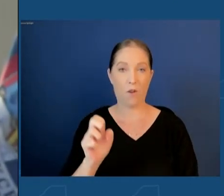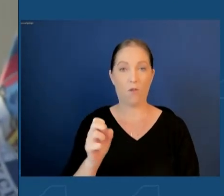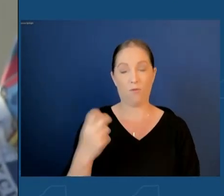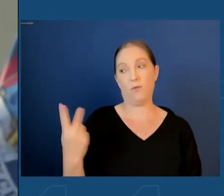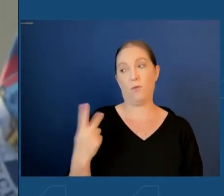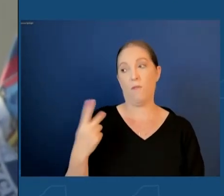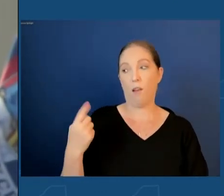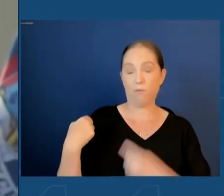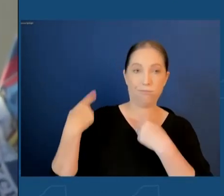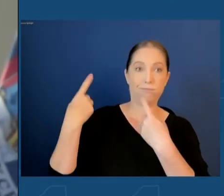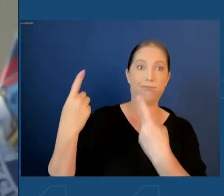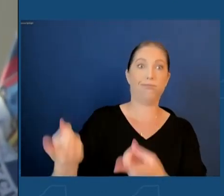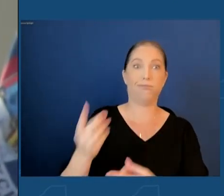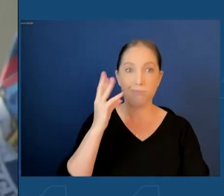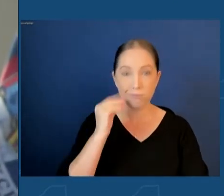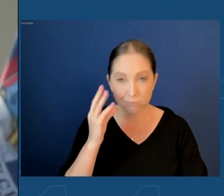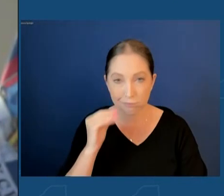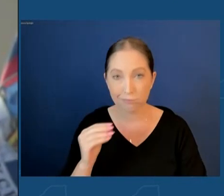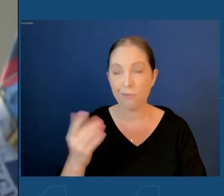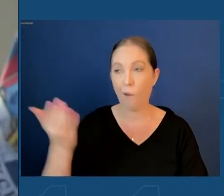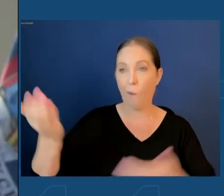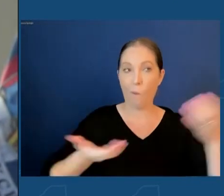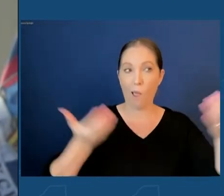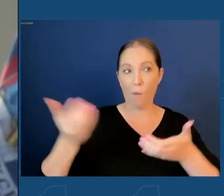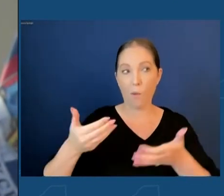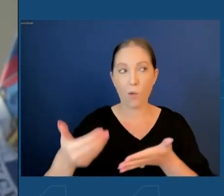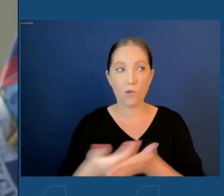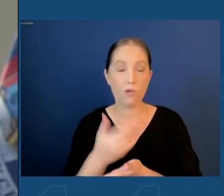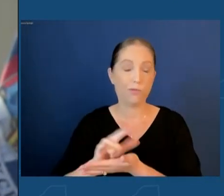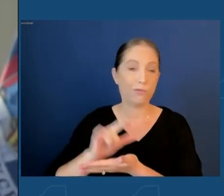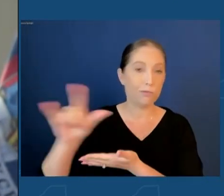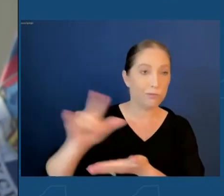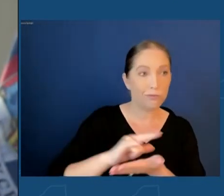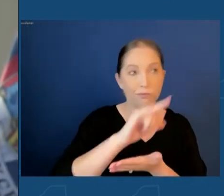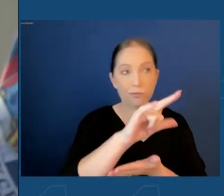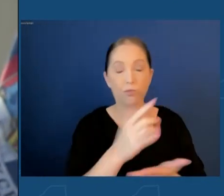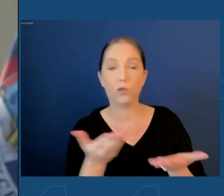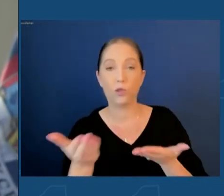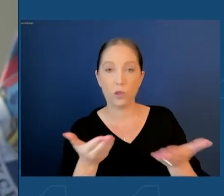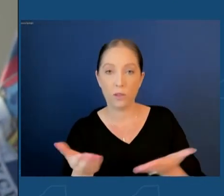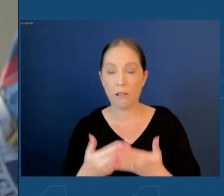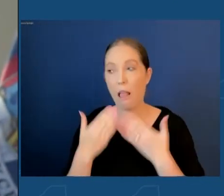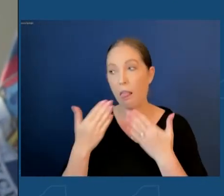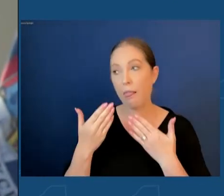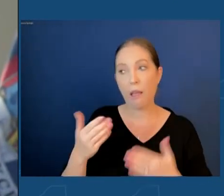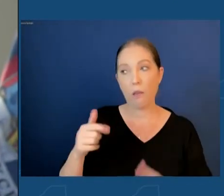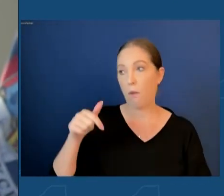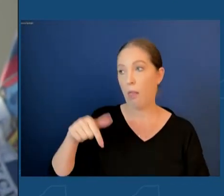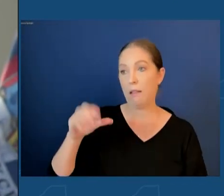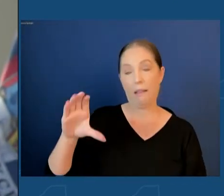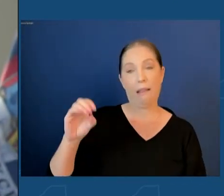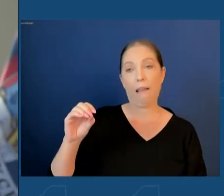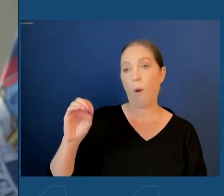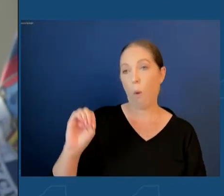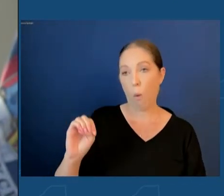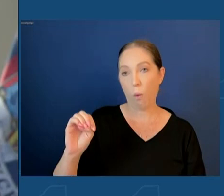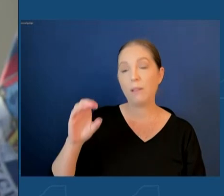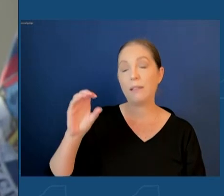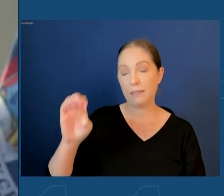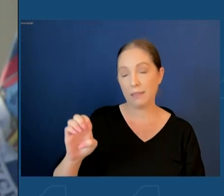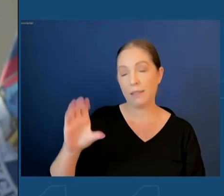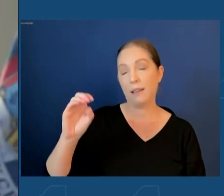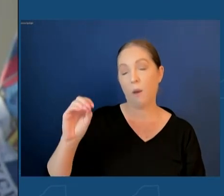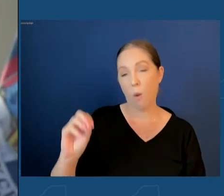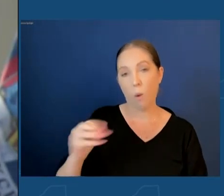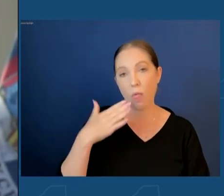here and welcoming new airlines and services. And I want to thank you for being the Chief Executive Officer over this extraordinary venue, the Albany International